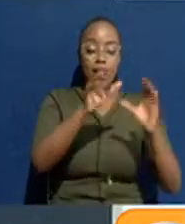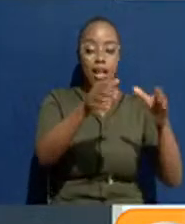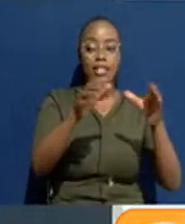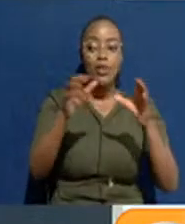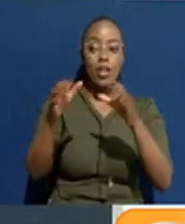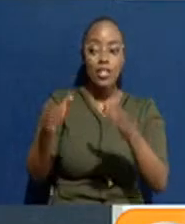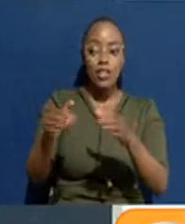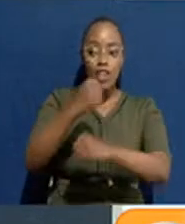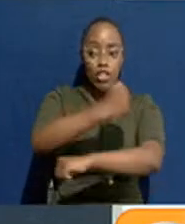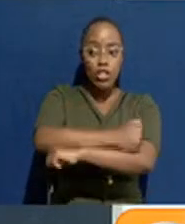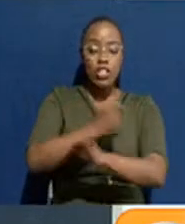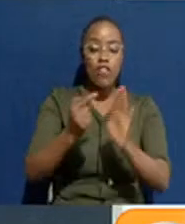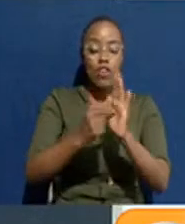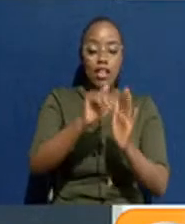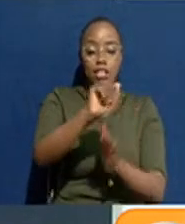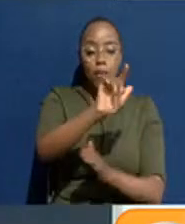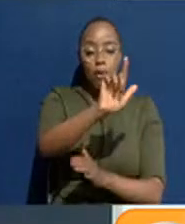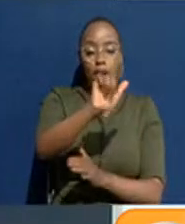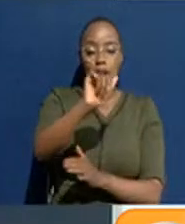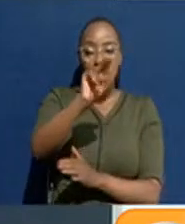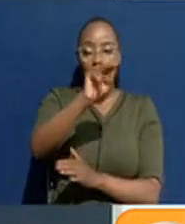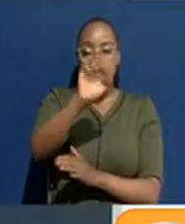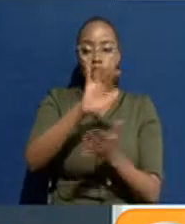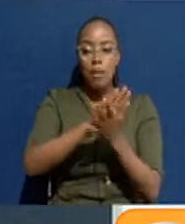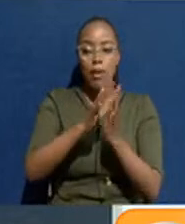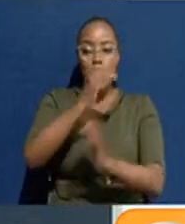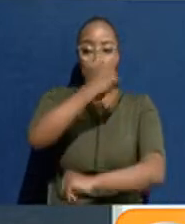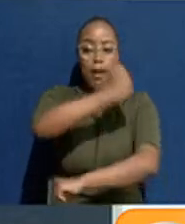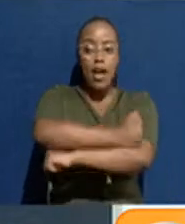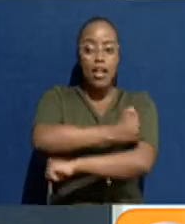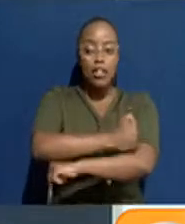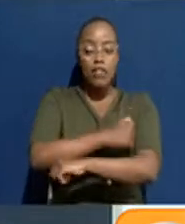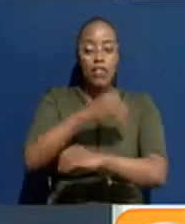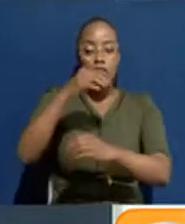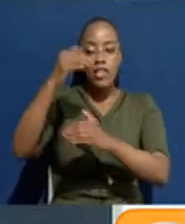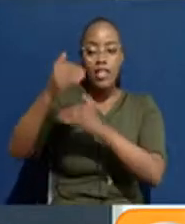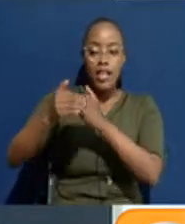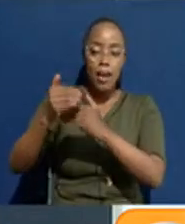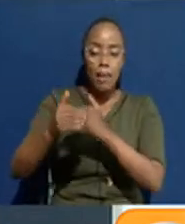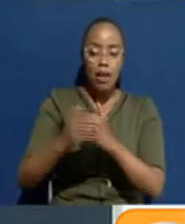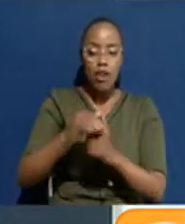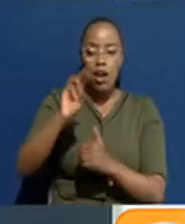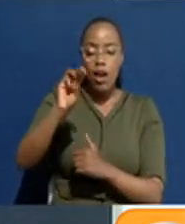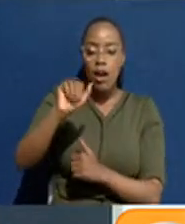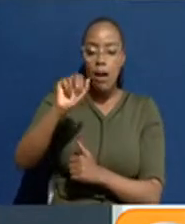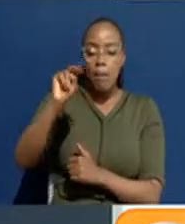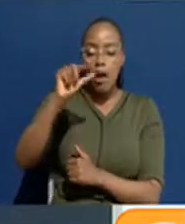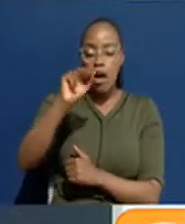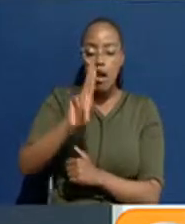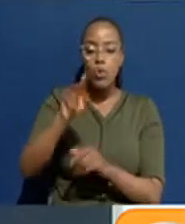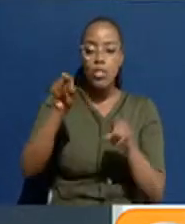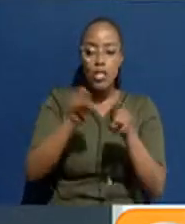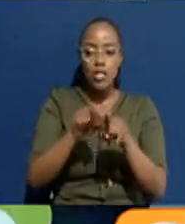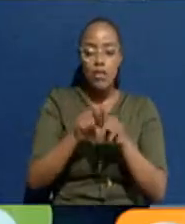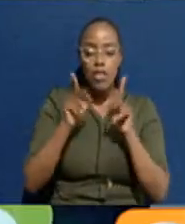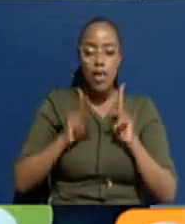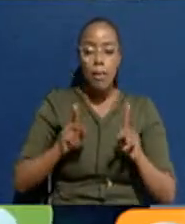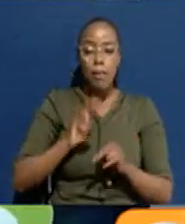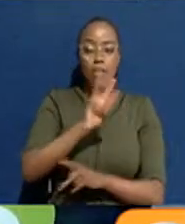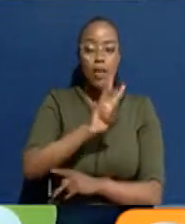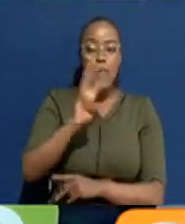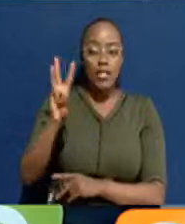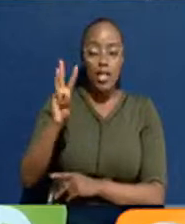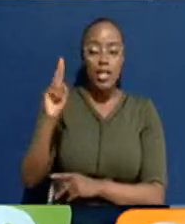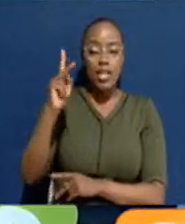categorization, schools like Alliance will just become a school in the neighborhood. Mangu, the same. The people in Western